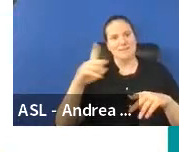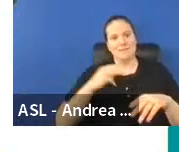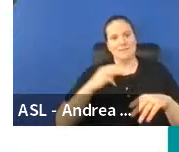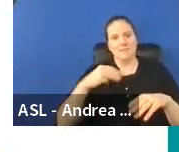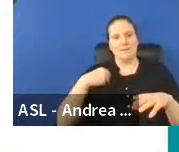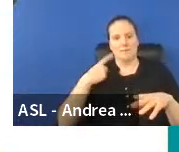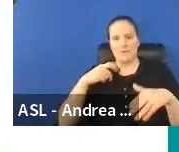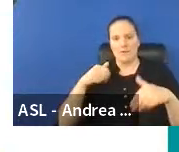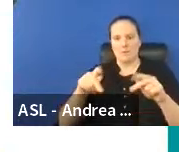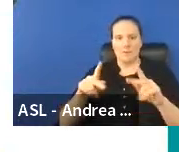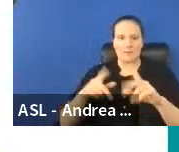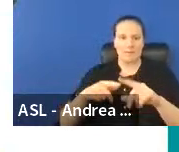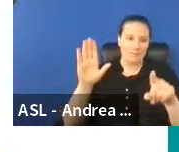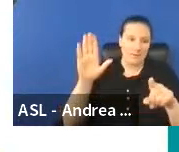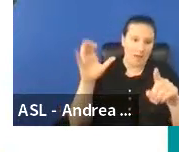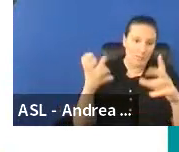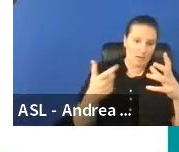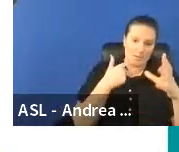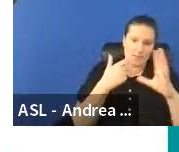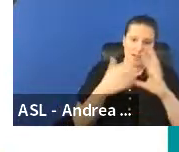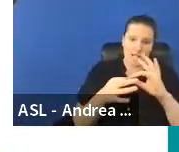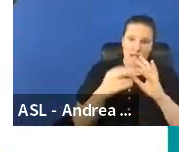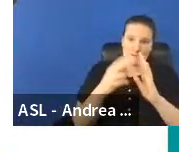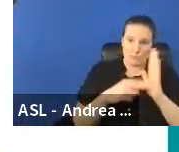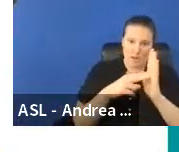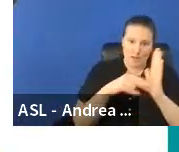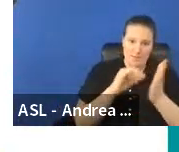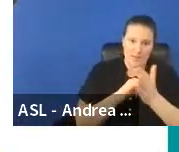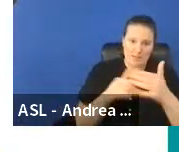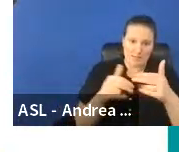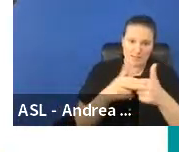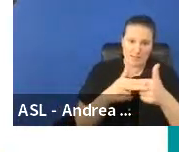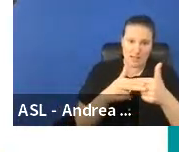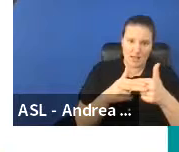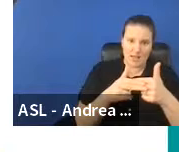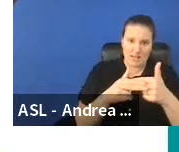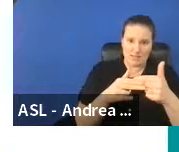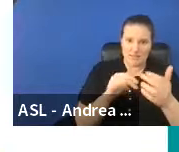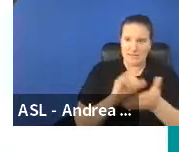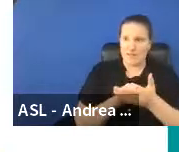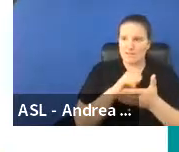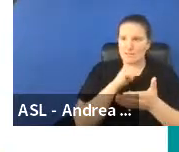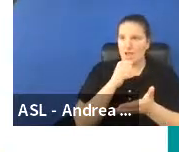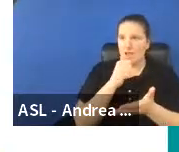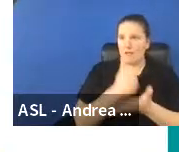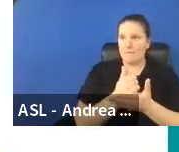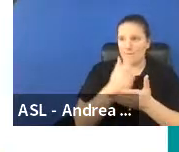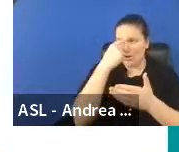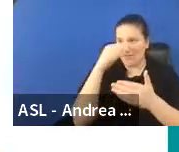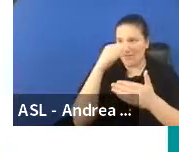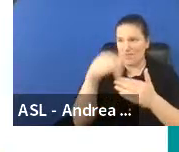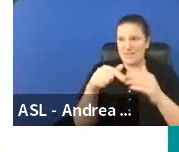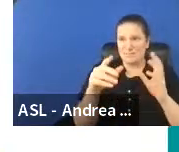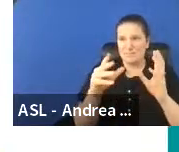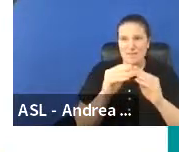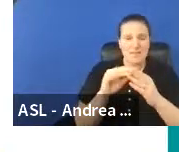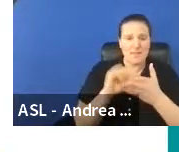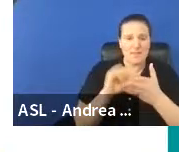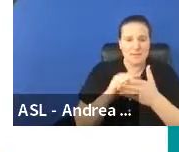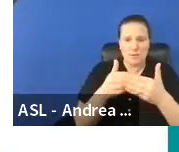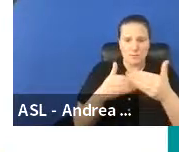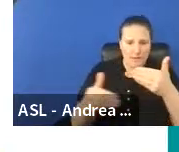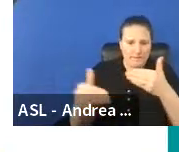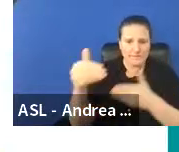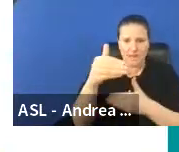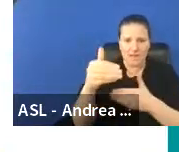I could help, I just want to say, I've read all these slides, so reading the slides to me are not helpful in these meetings. That's why we get them in advance, so that we know what